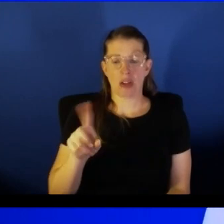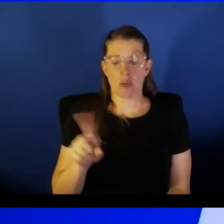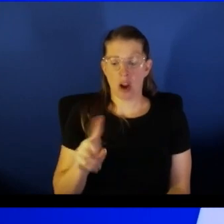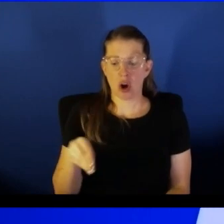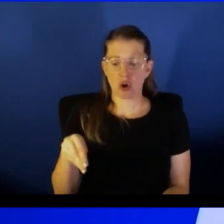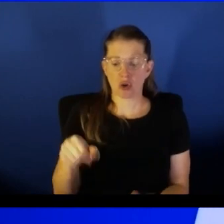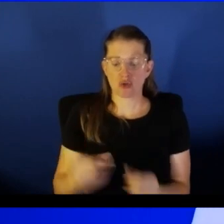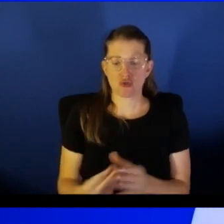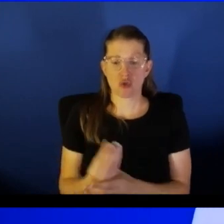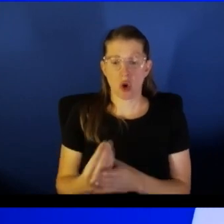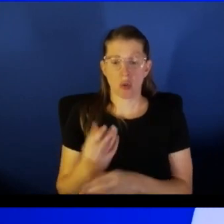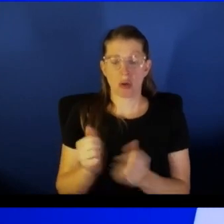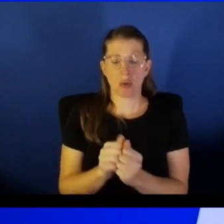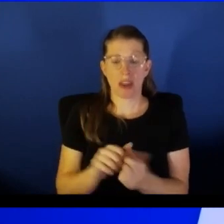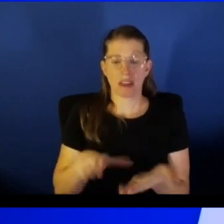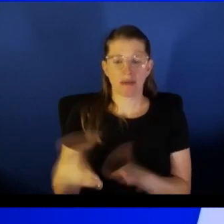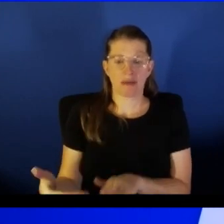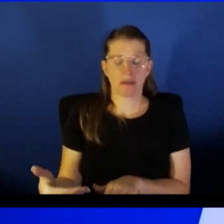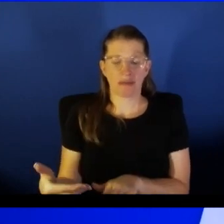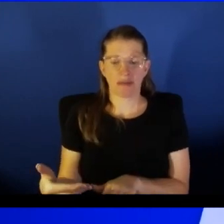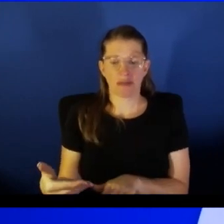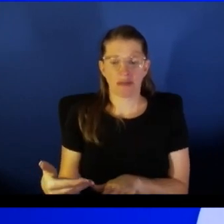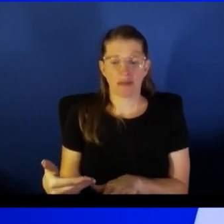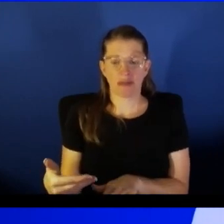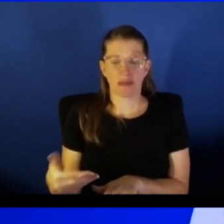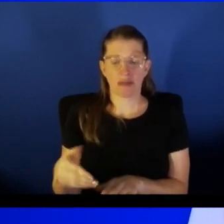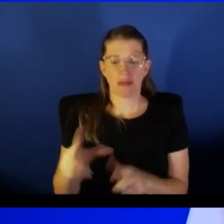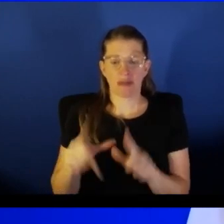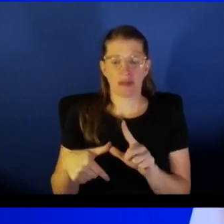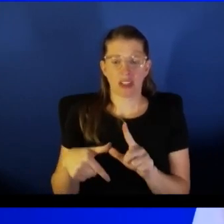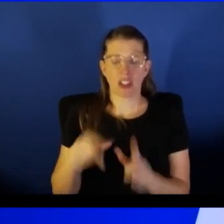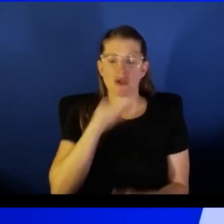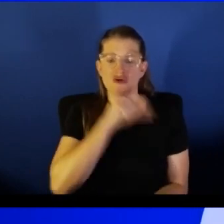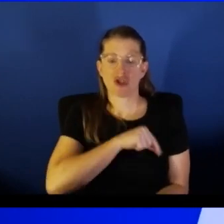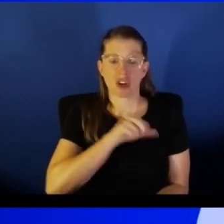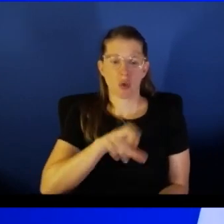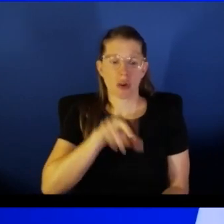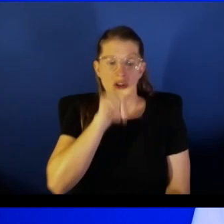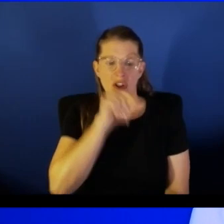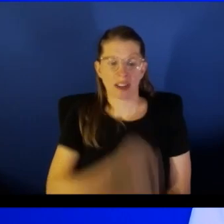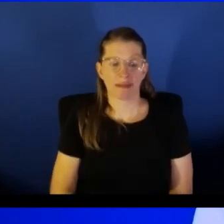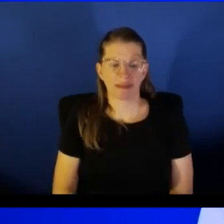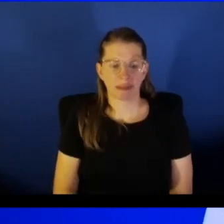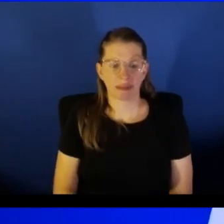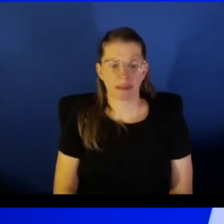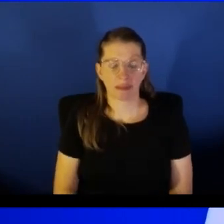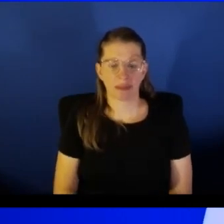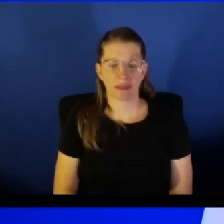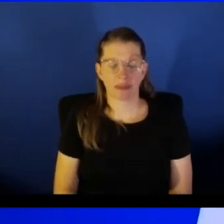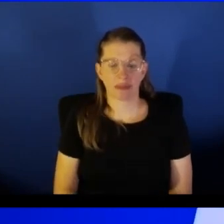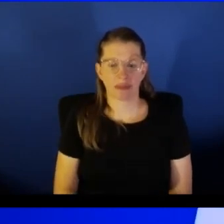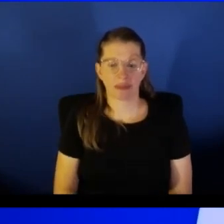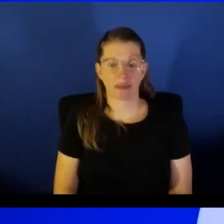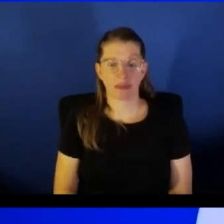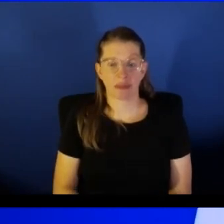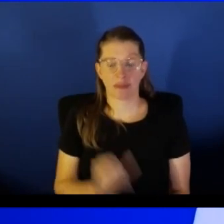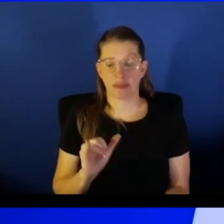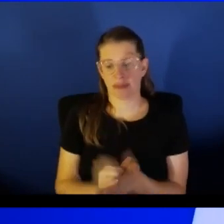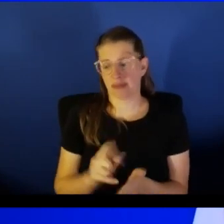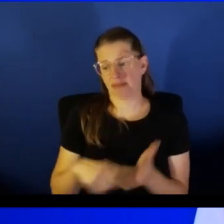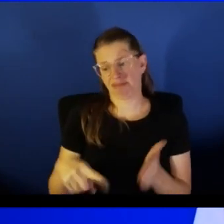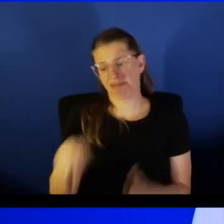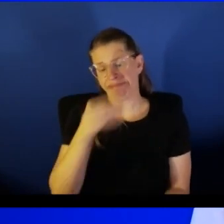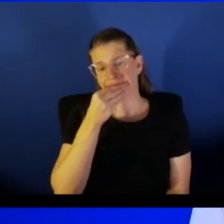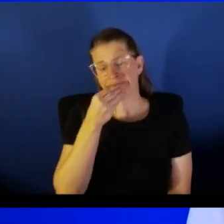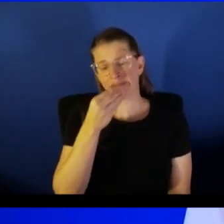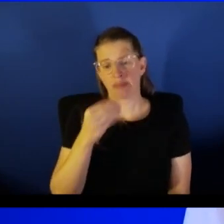with carcasses of expired turkeys or chickens, and that's what the animals live on. As far as COVID,